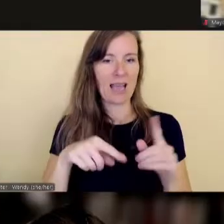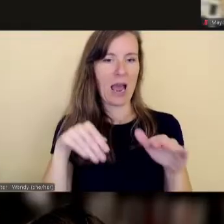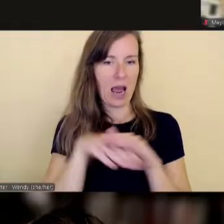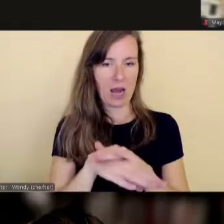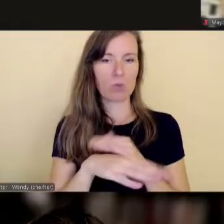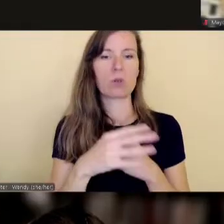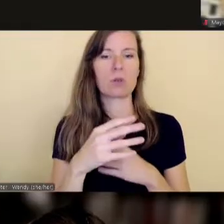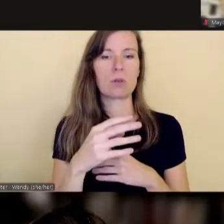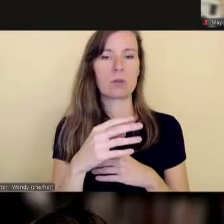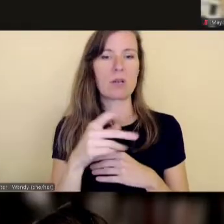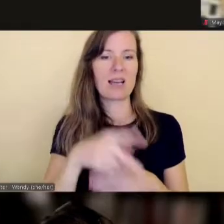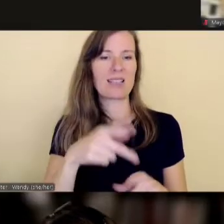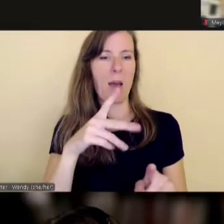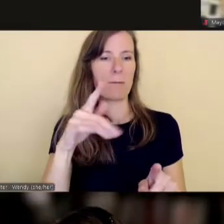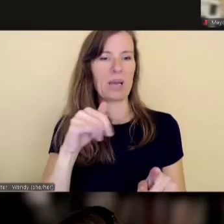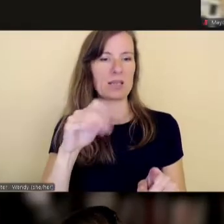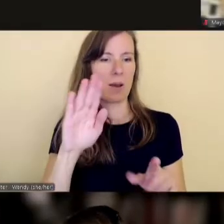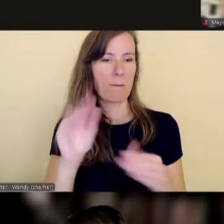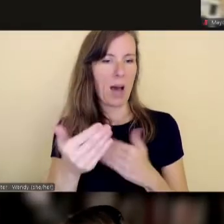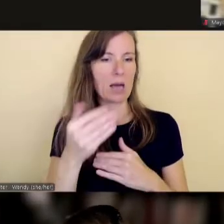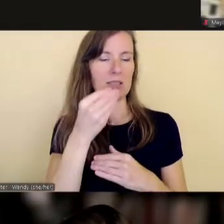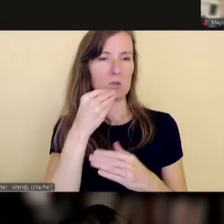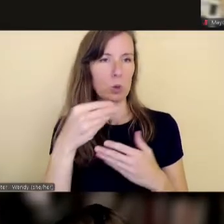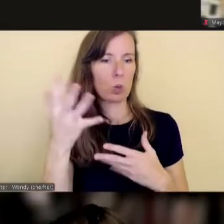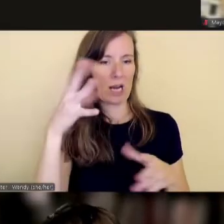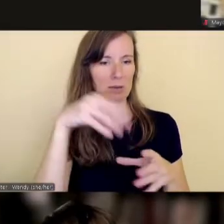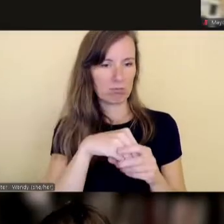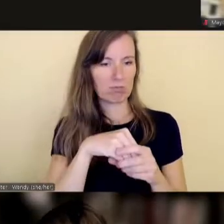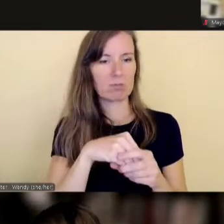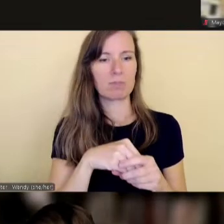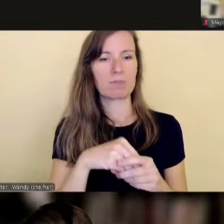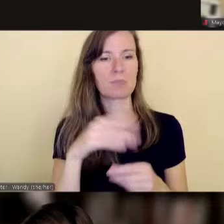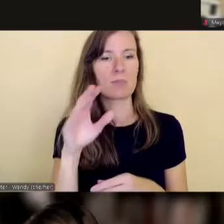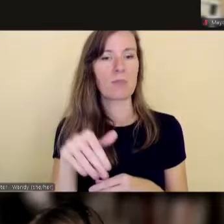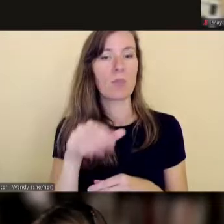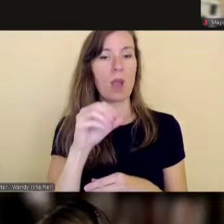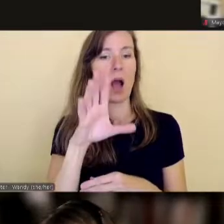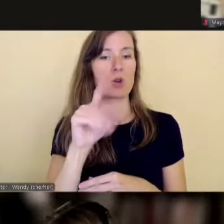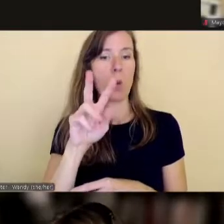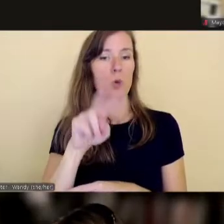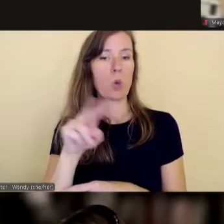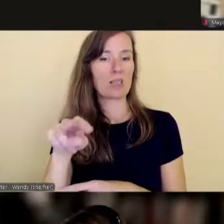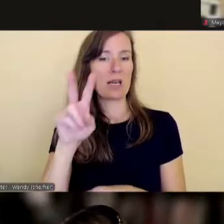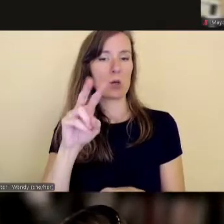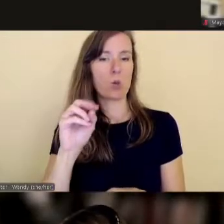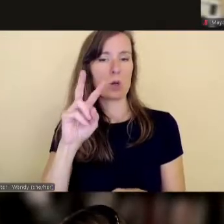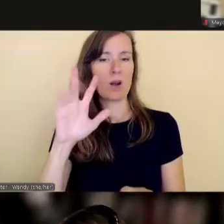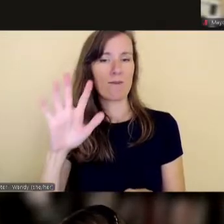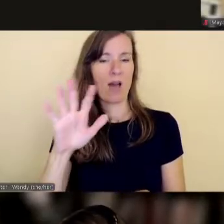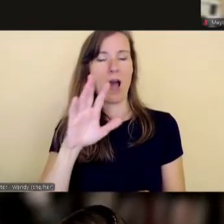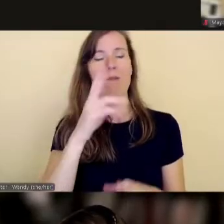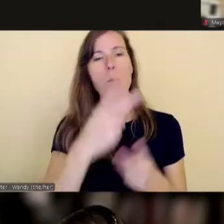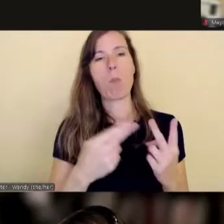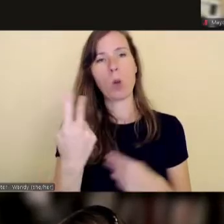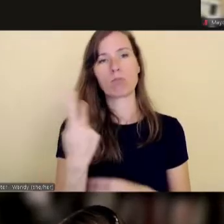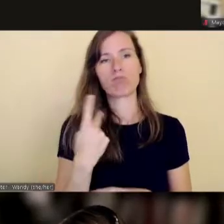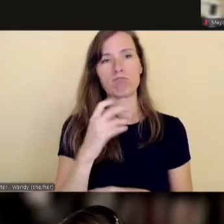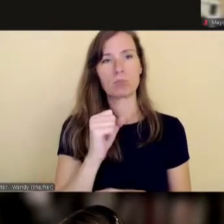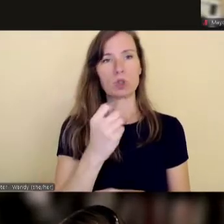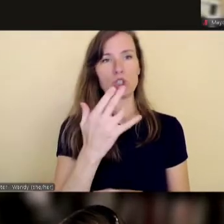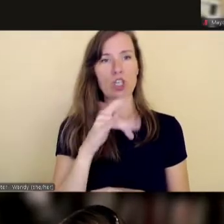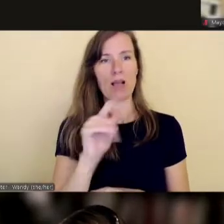tour hosted by Sustainable Maryland, this time in Havre de Grace, population 15,000. Their green team is a